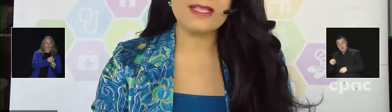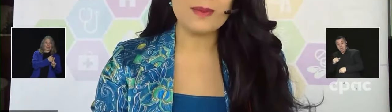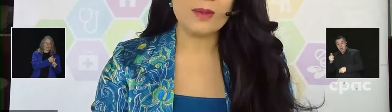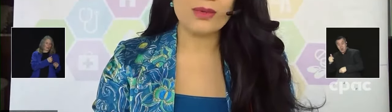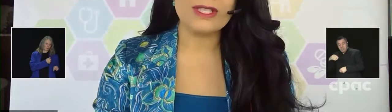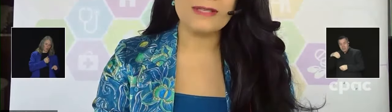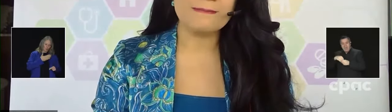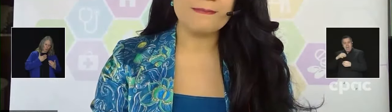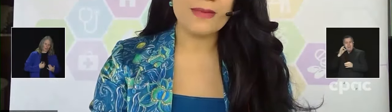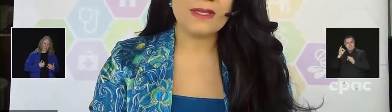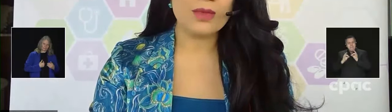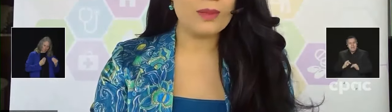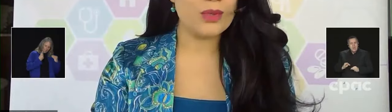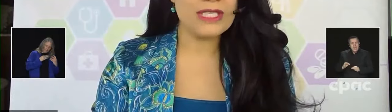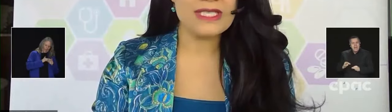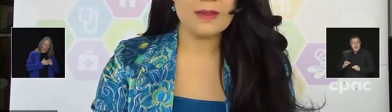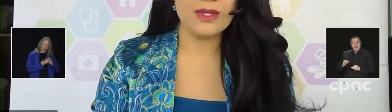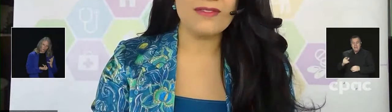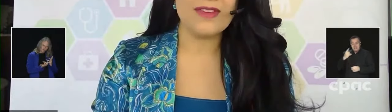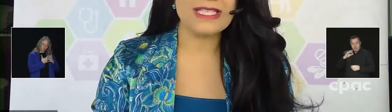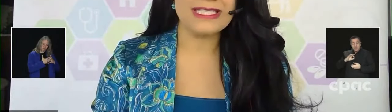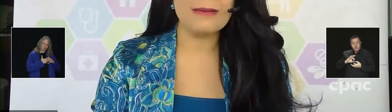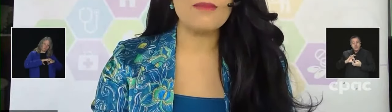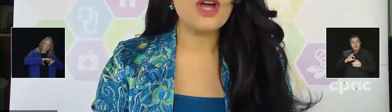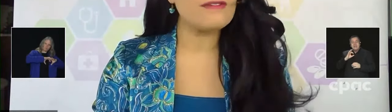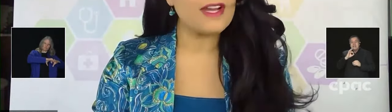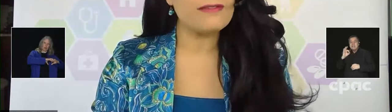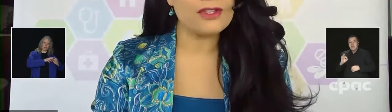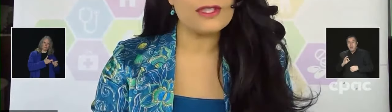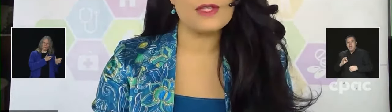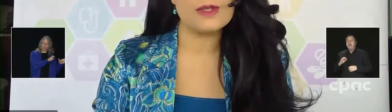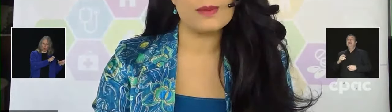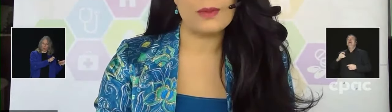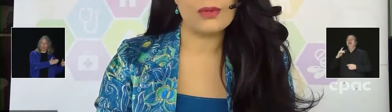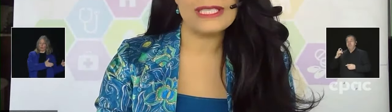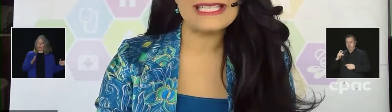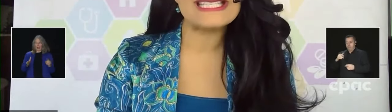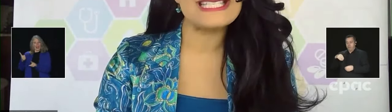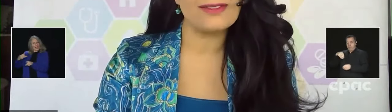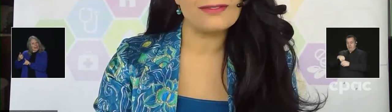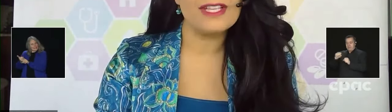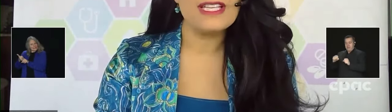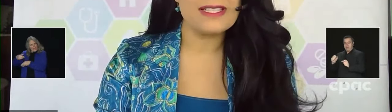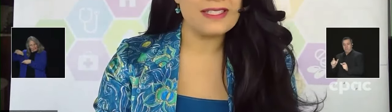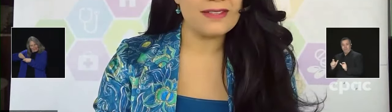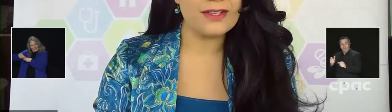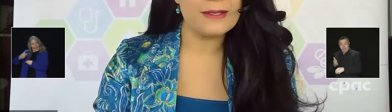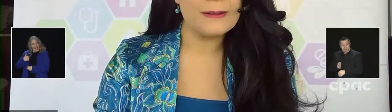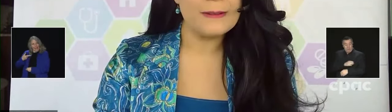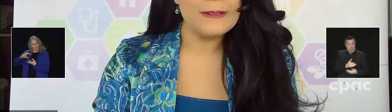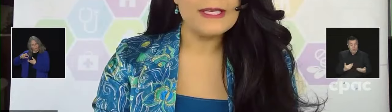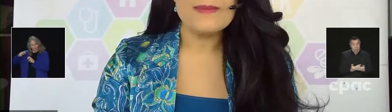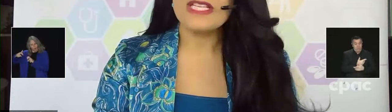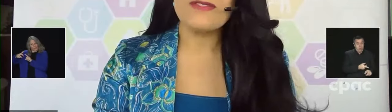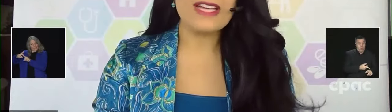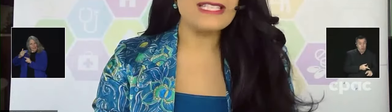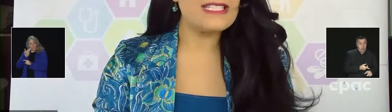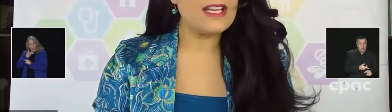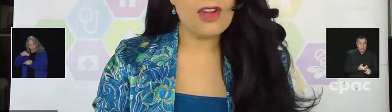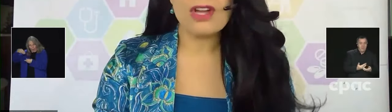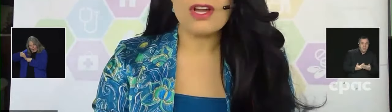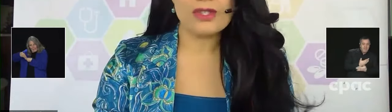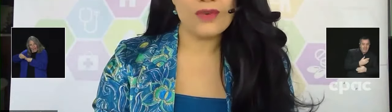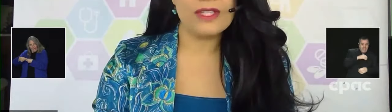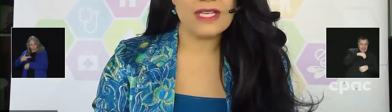cells to make the spike protein. With a protein subunit vaccine, a modified version of the spike protein itself is delivered. These